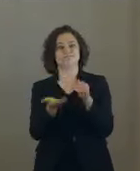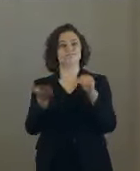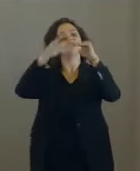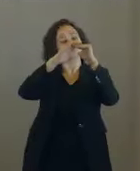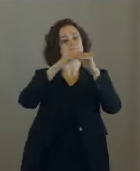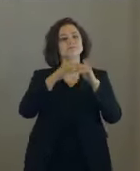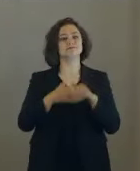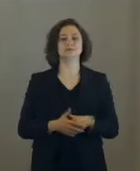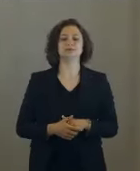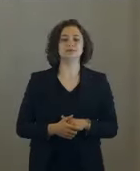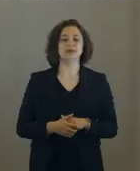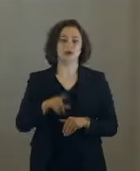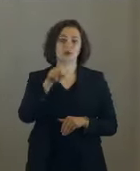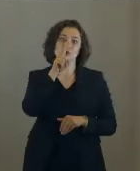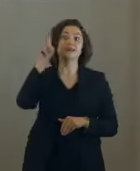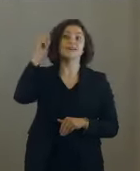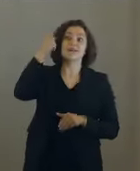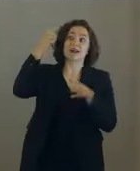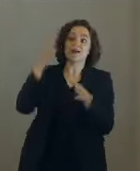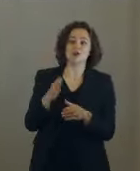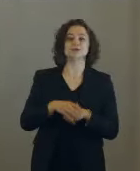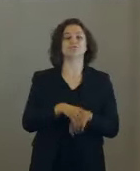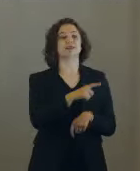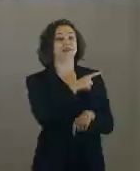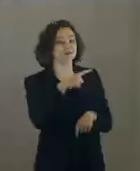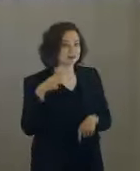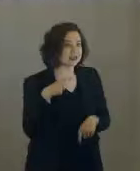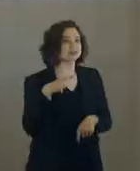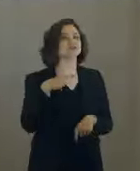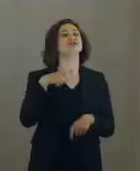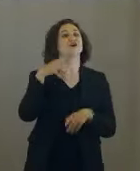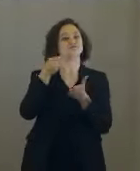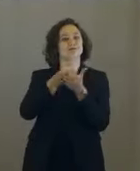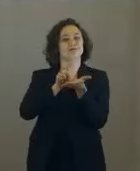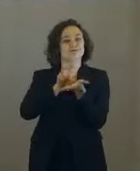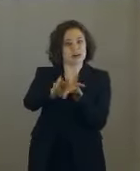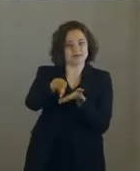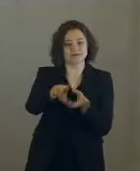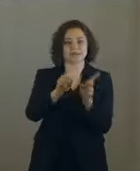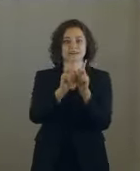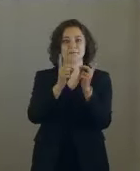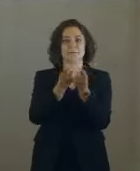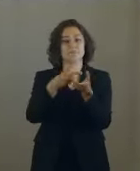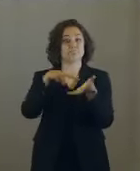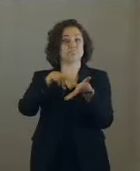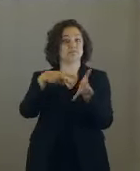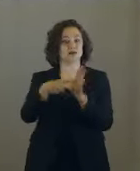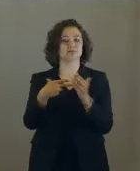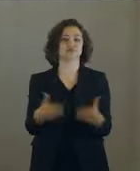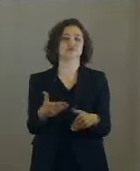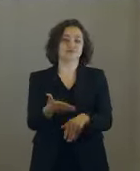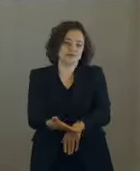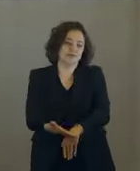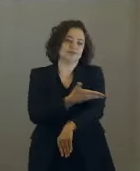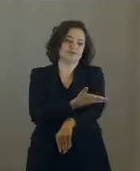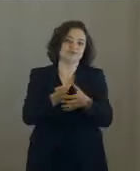cooperation from the governor and from the legislature in funding this department, allowing us to increase